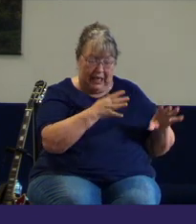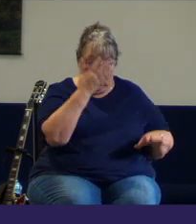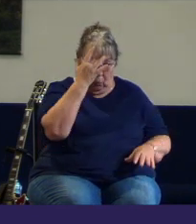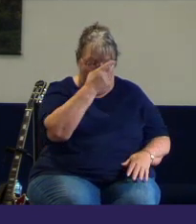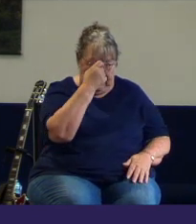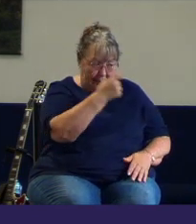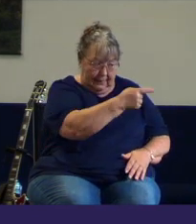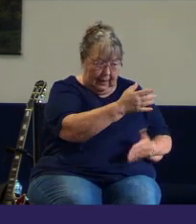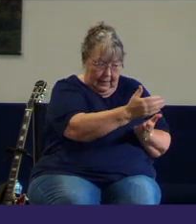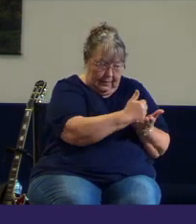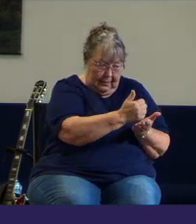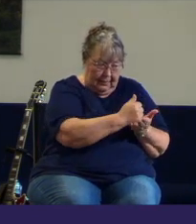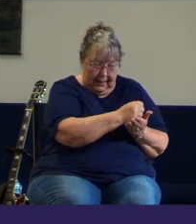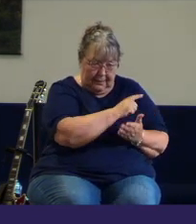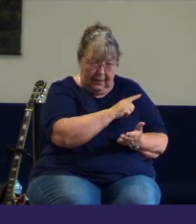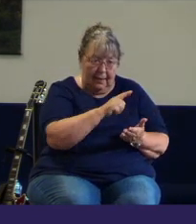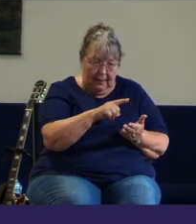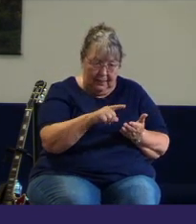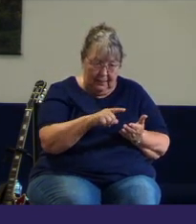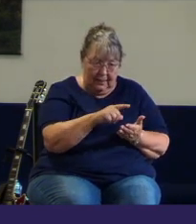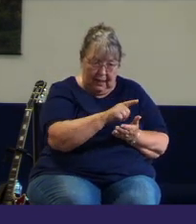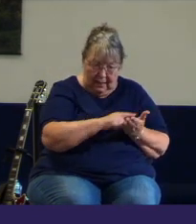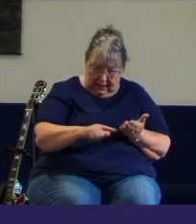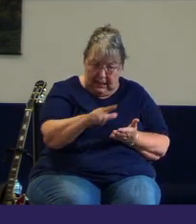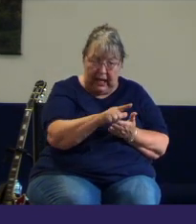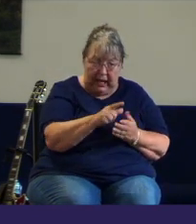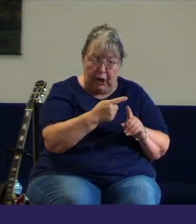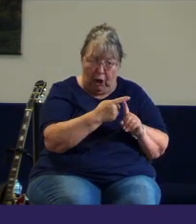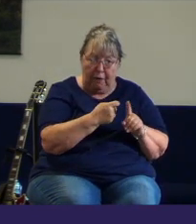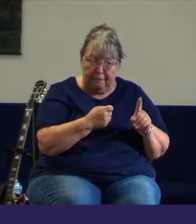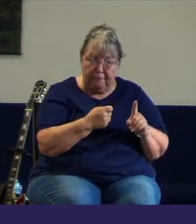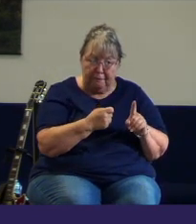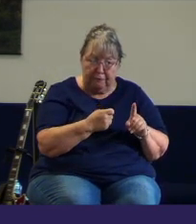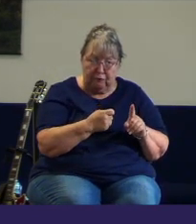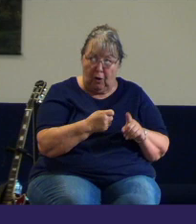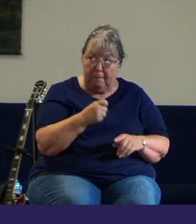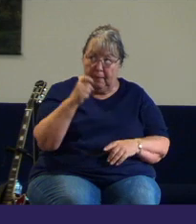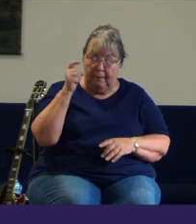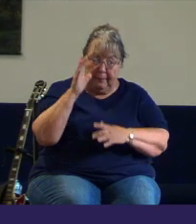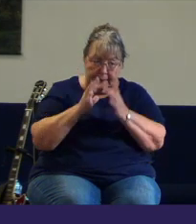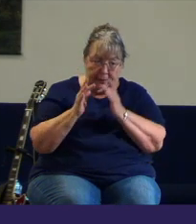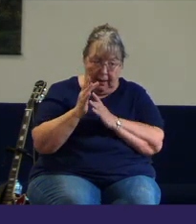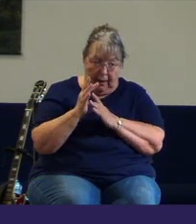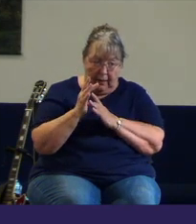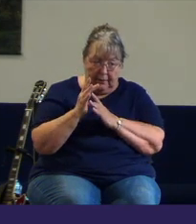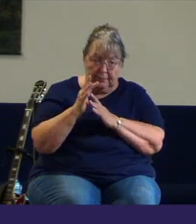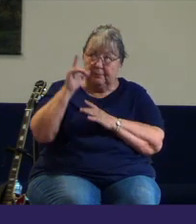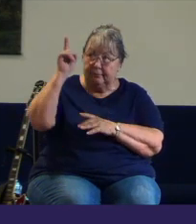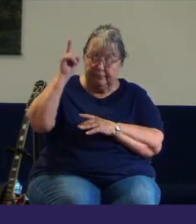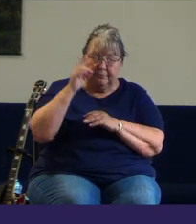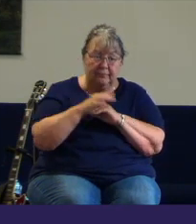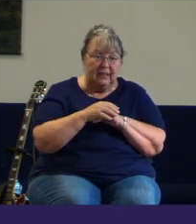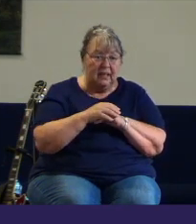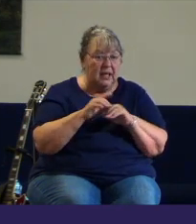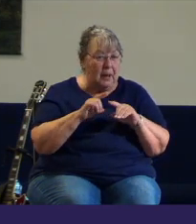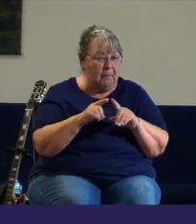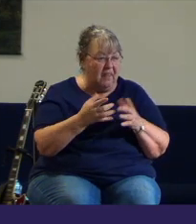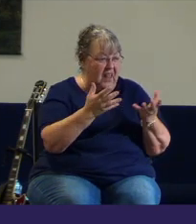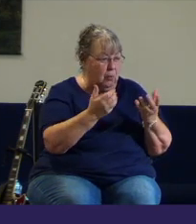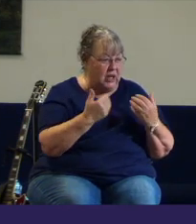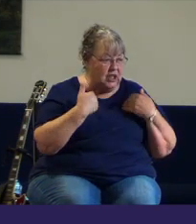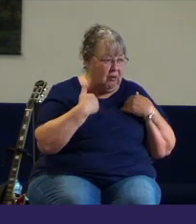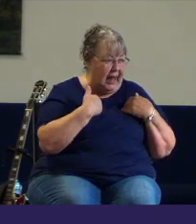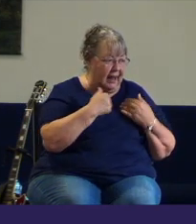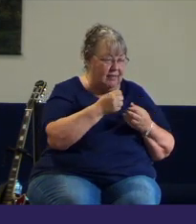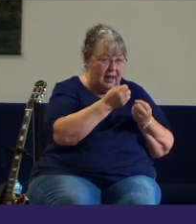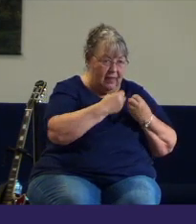the people of God. The Jewish people thought the land belongs to us. We're the people of God, and here they are, the Gentiles, tax